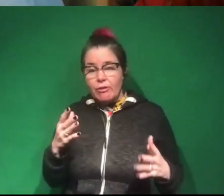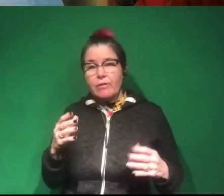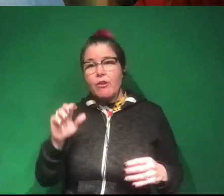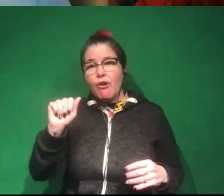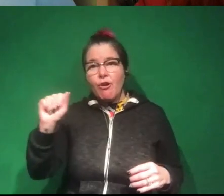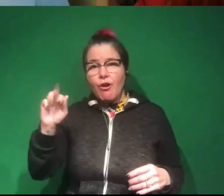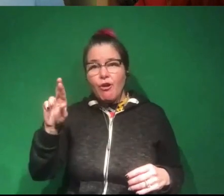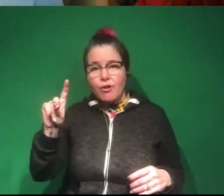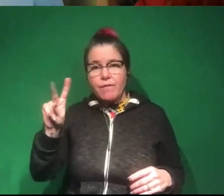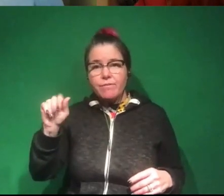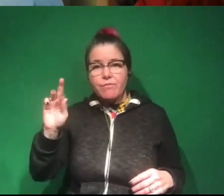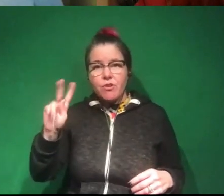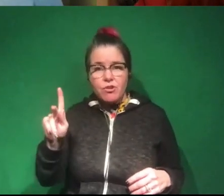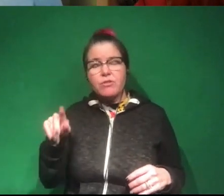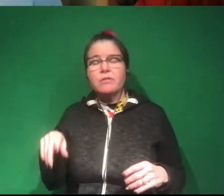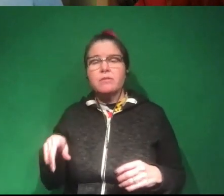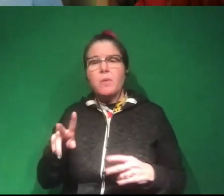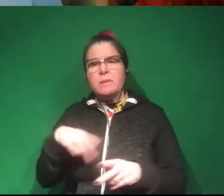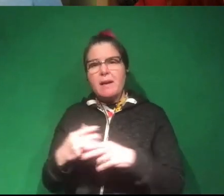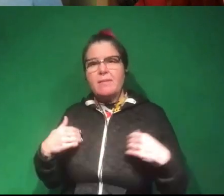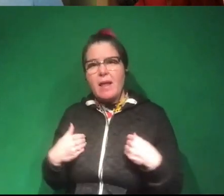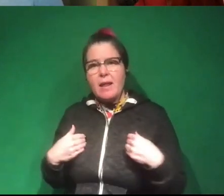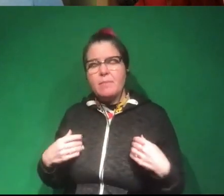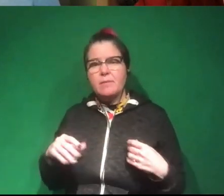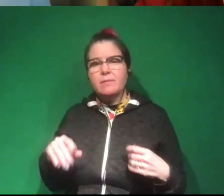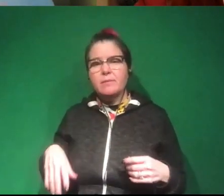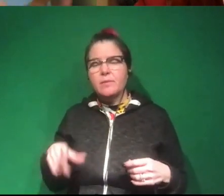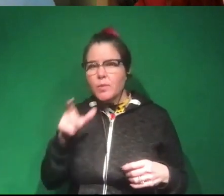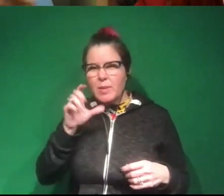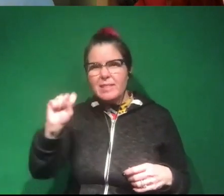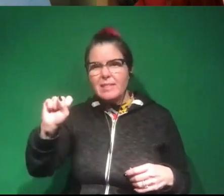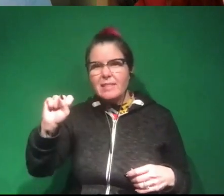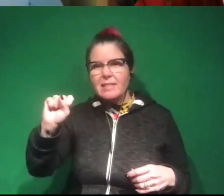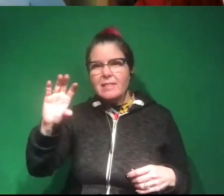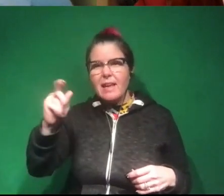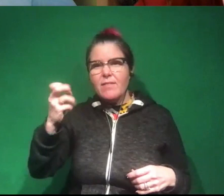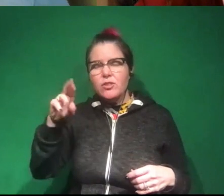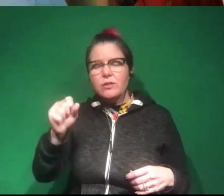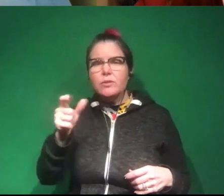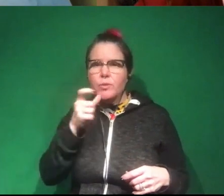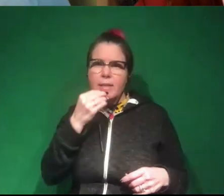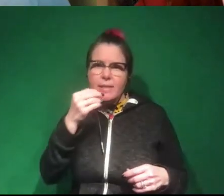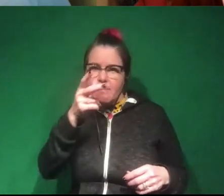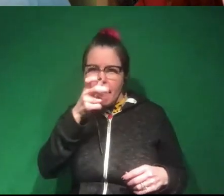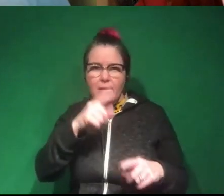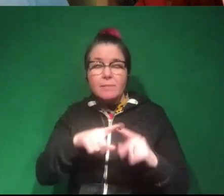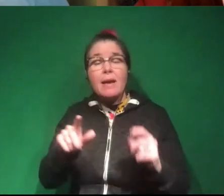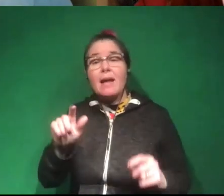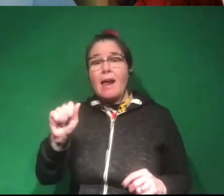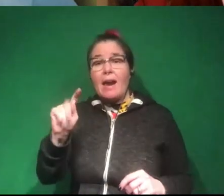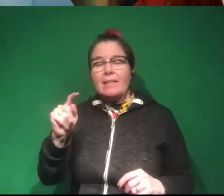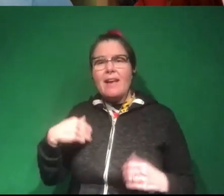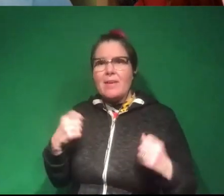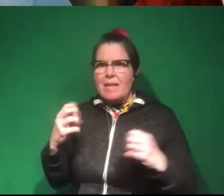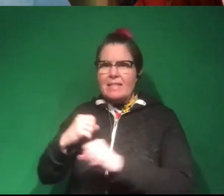aardvarks and things like that. General scavengers, general insectivores will try to do it, but ants have all these defenses